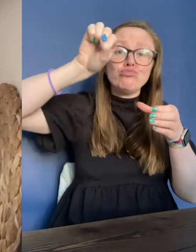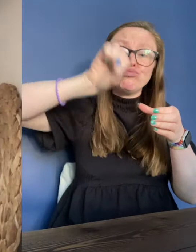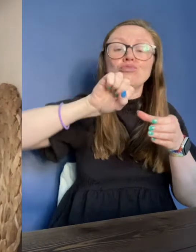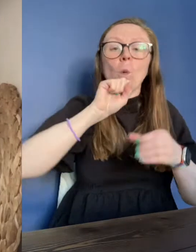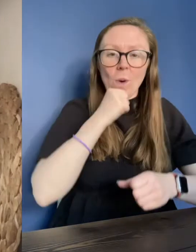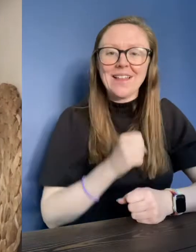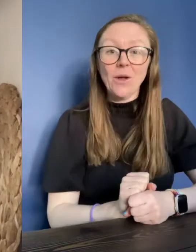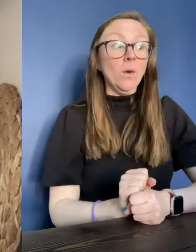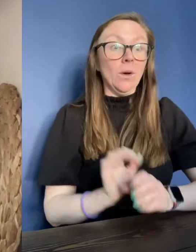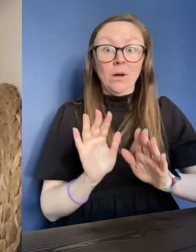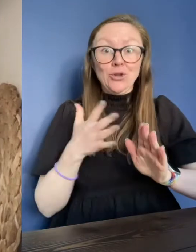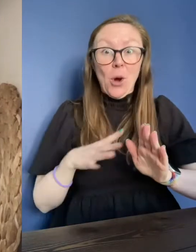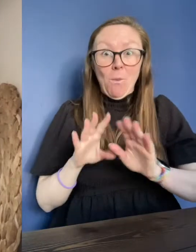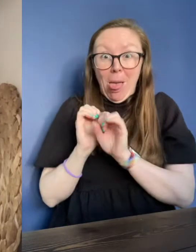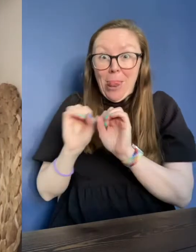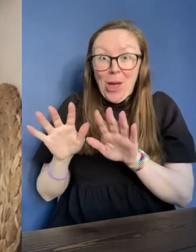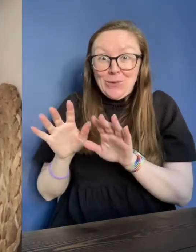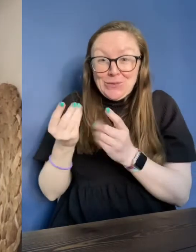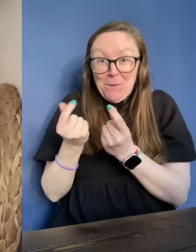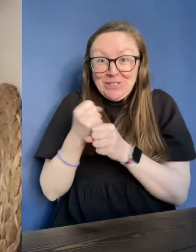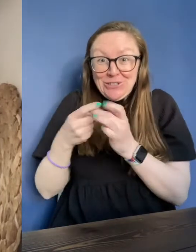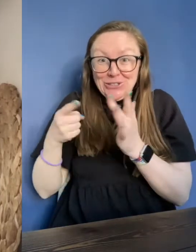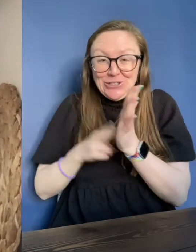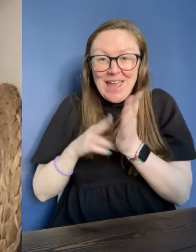pour, don't want to lose any